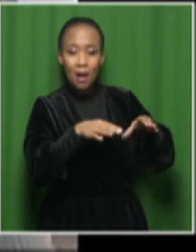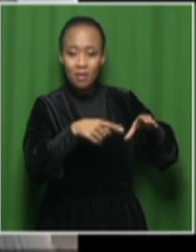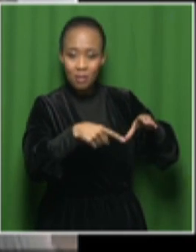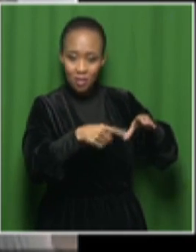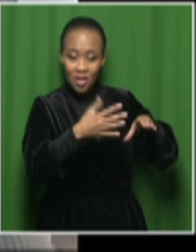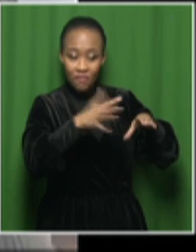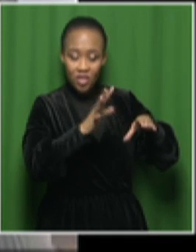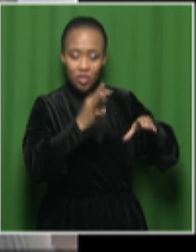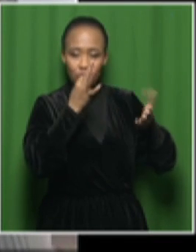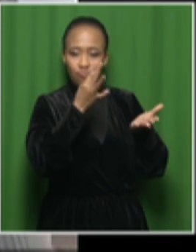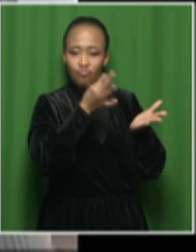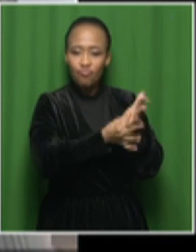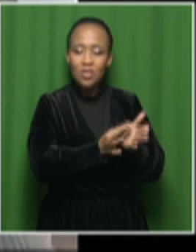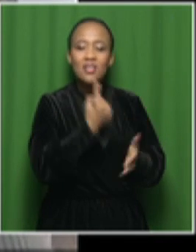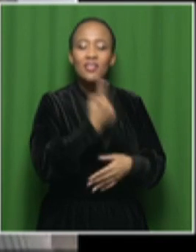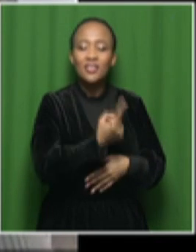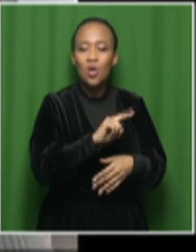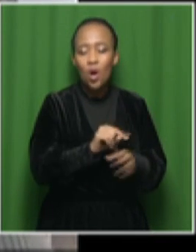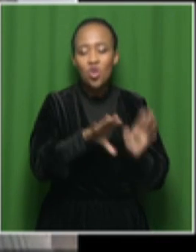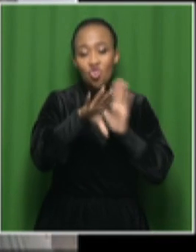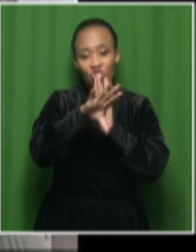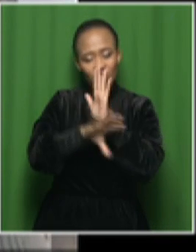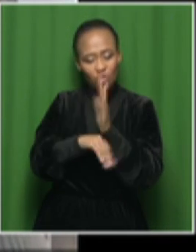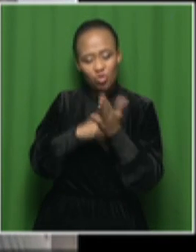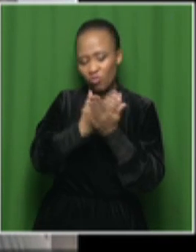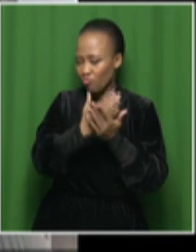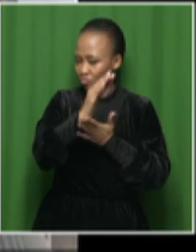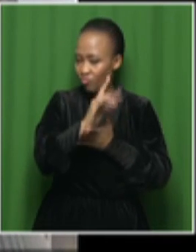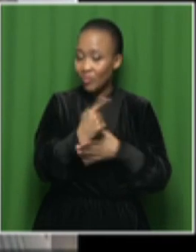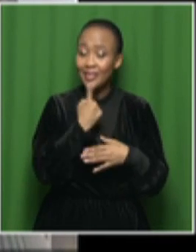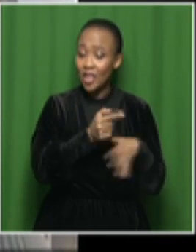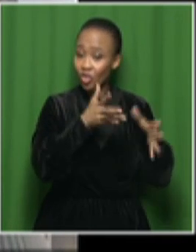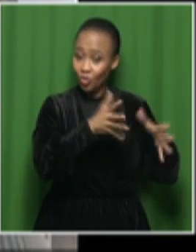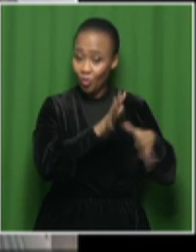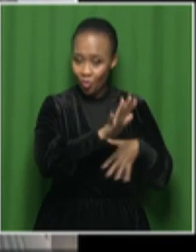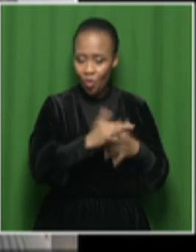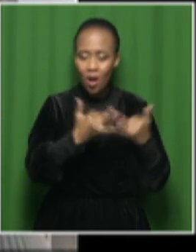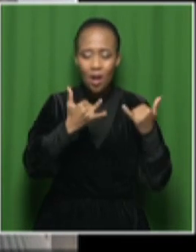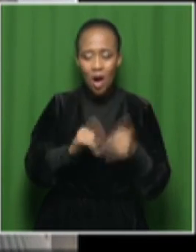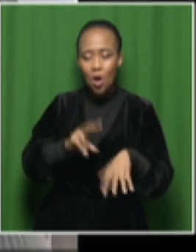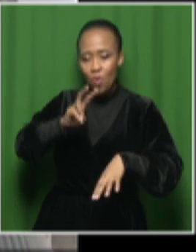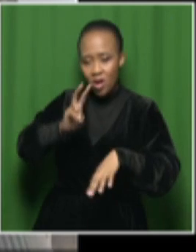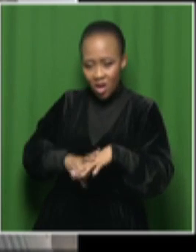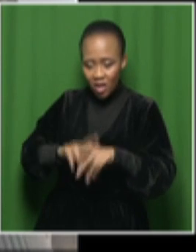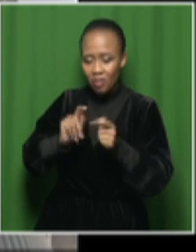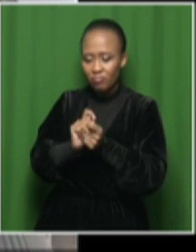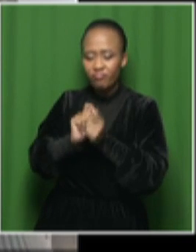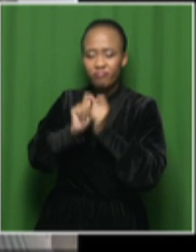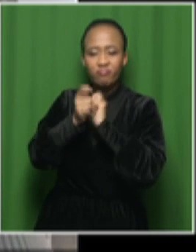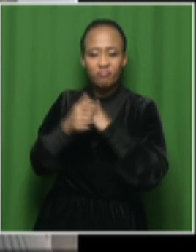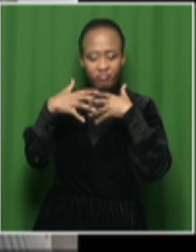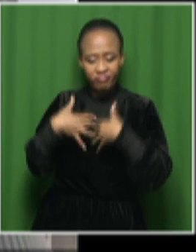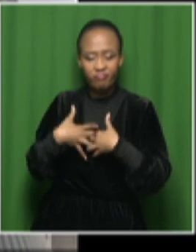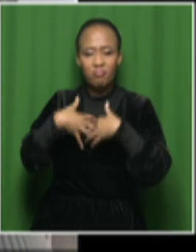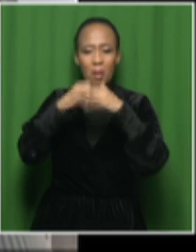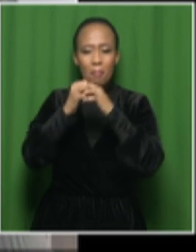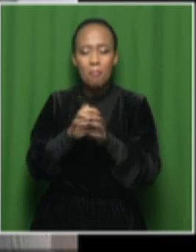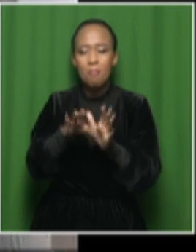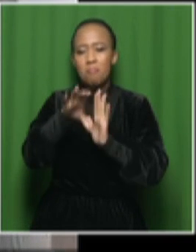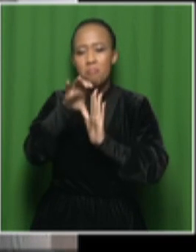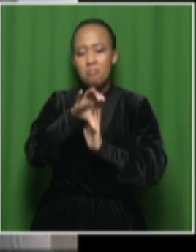need to remove the constitution as a whole and establish a new constitution where there is supremacy of